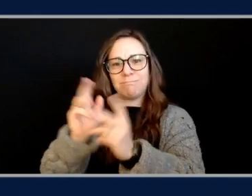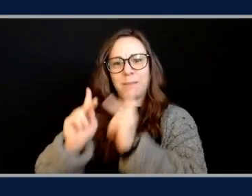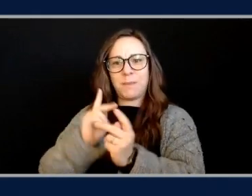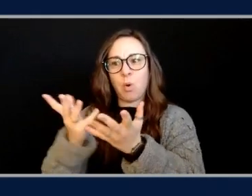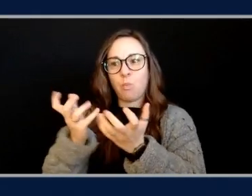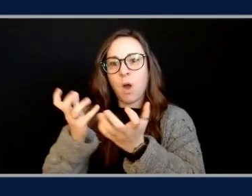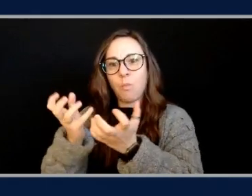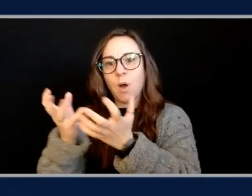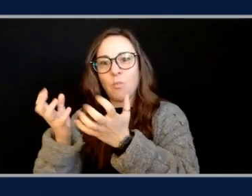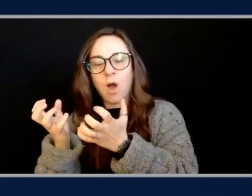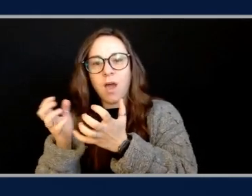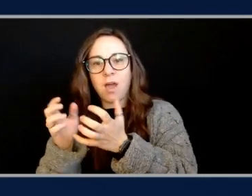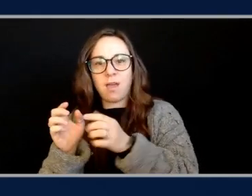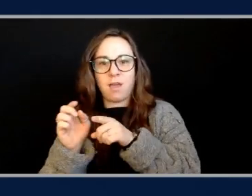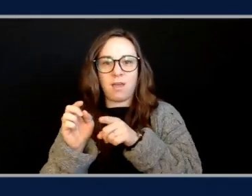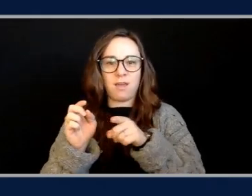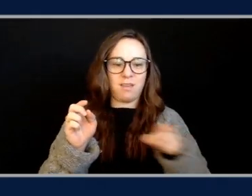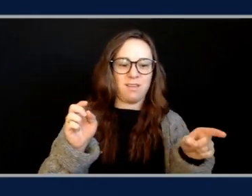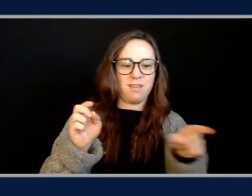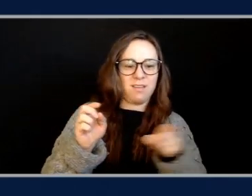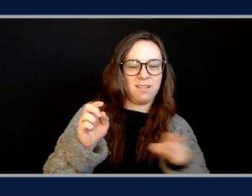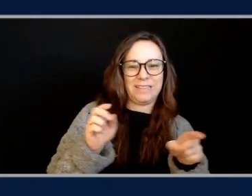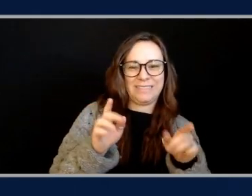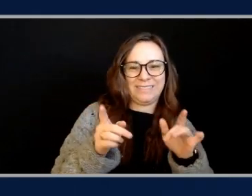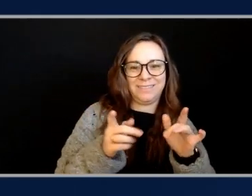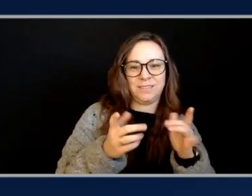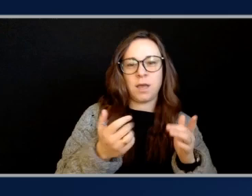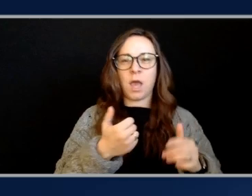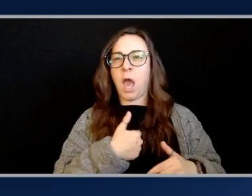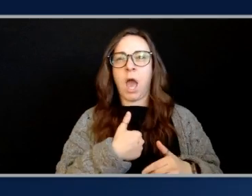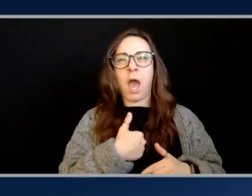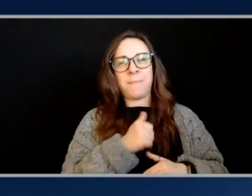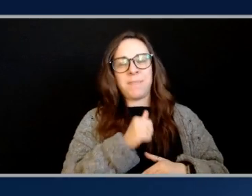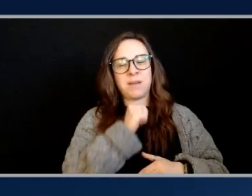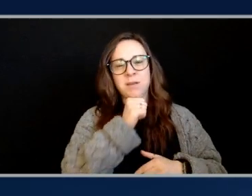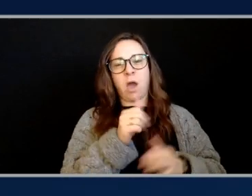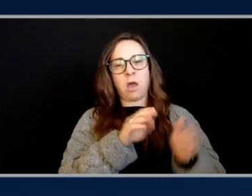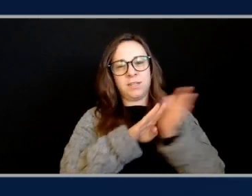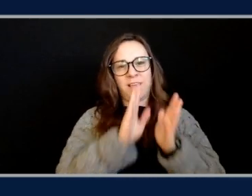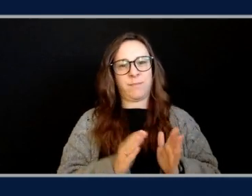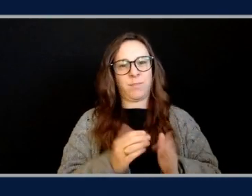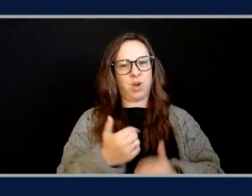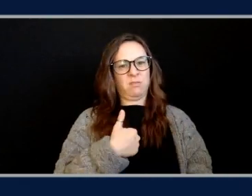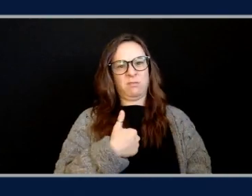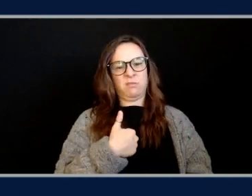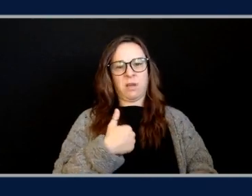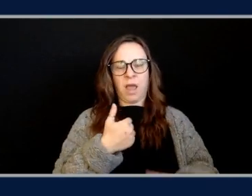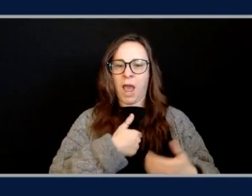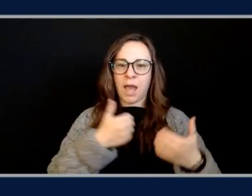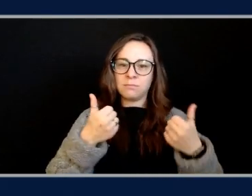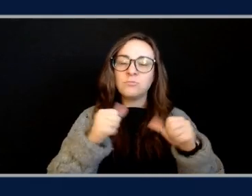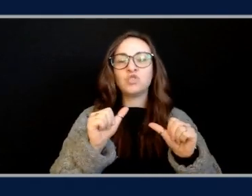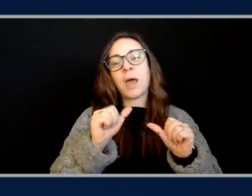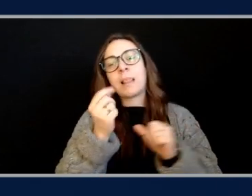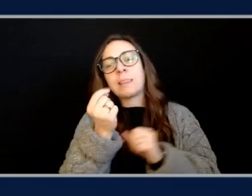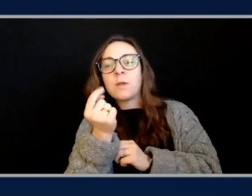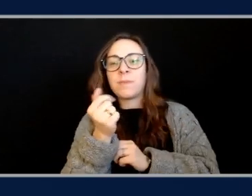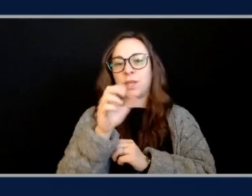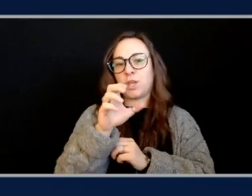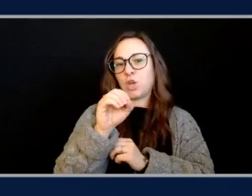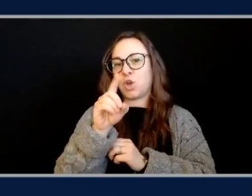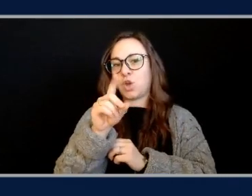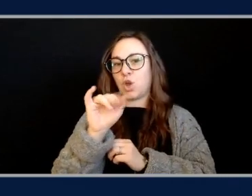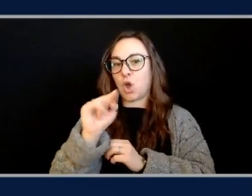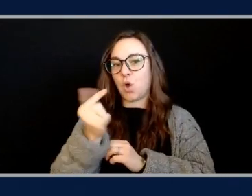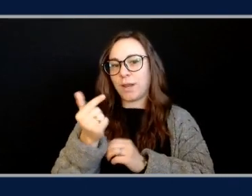over I am a non-developer, so that does a little bit of coding, and so I would use CloudFormation